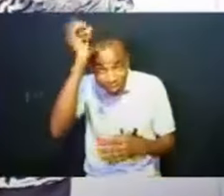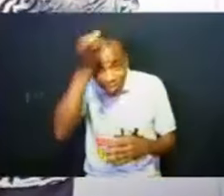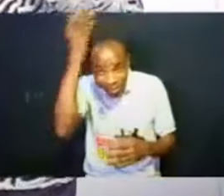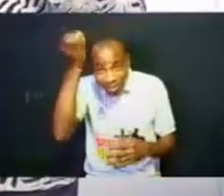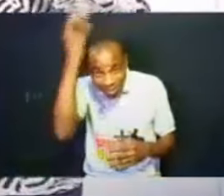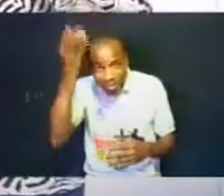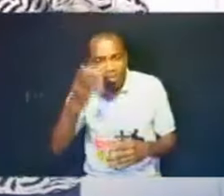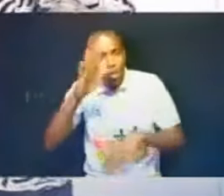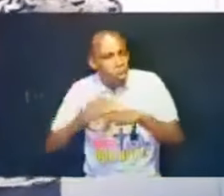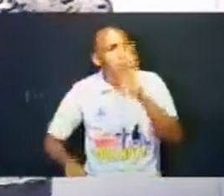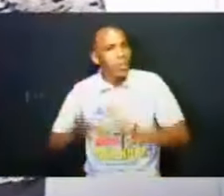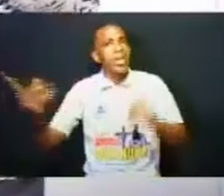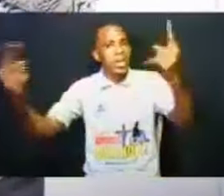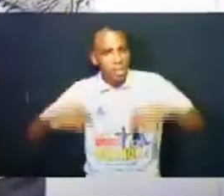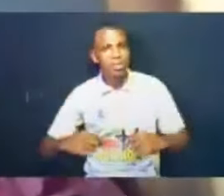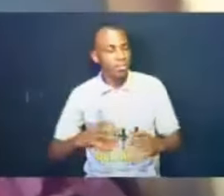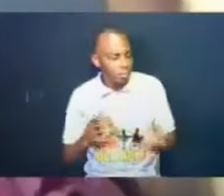can't be crying with Udada.